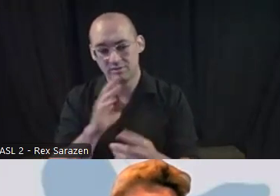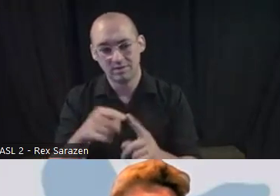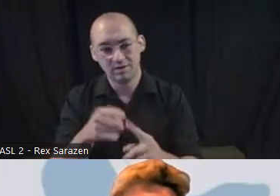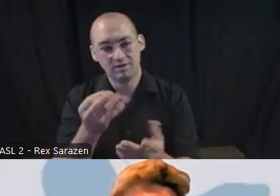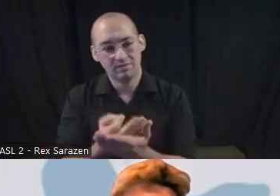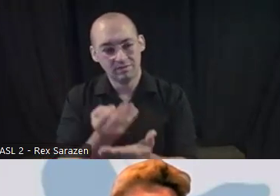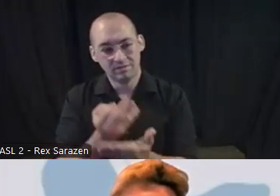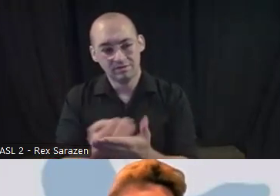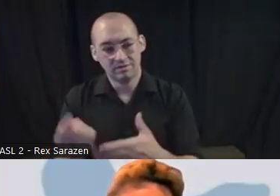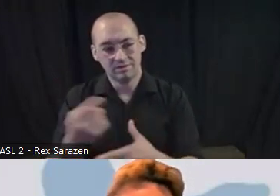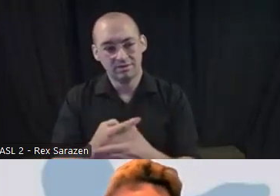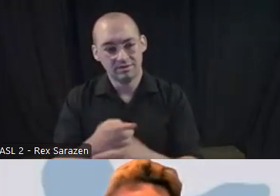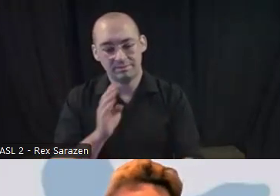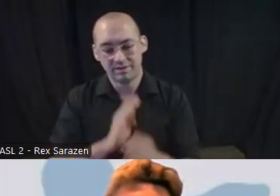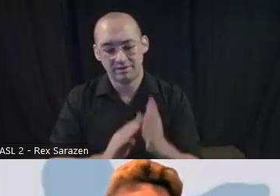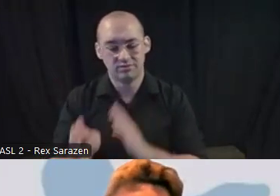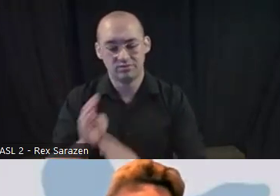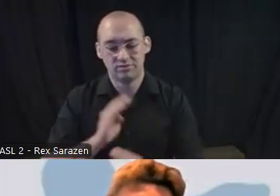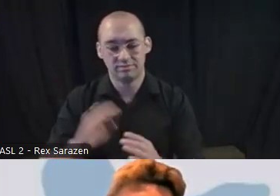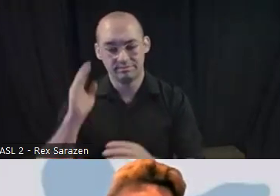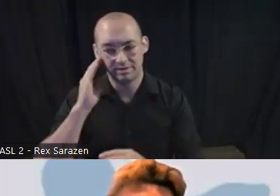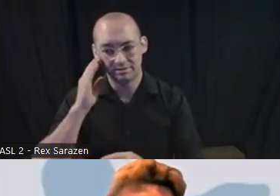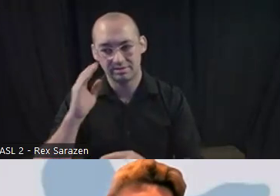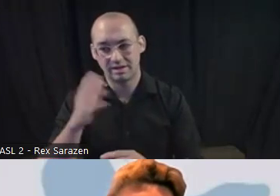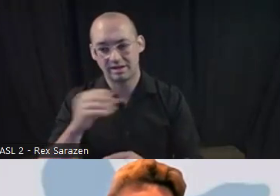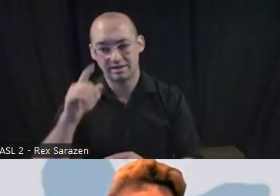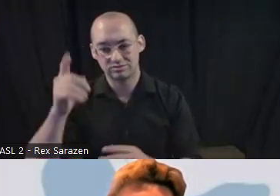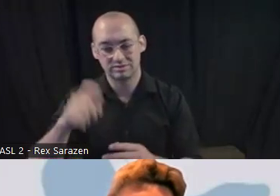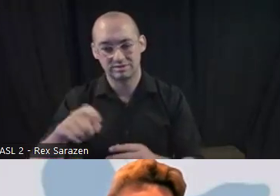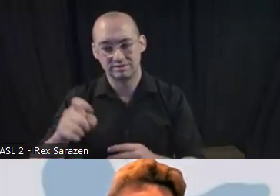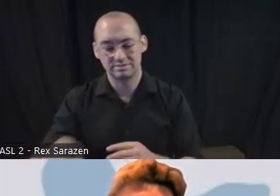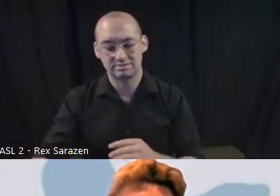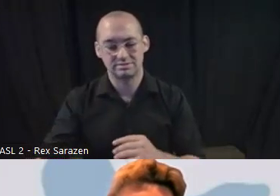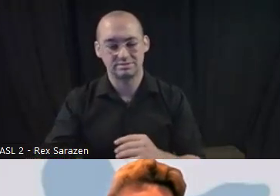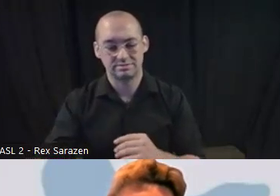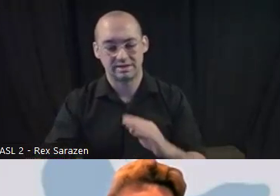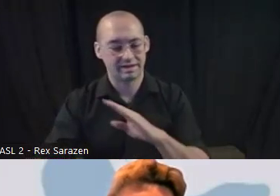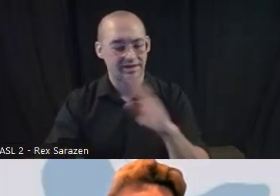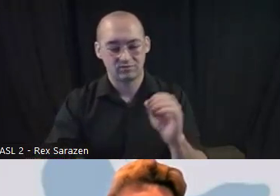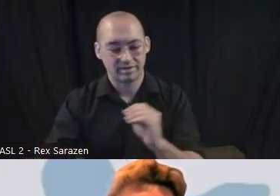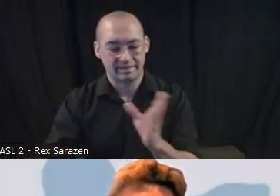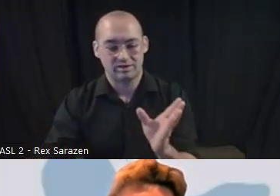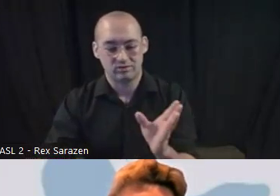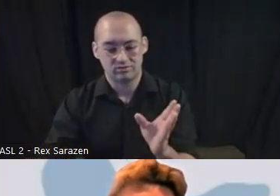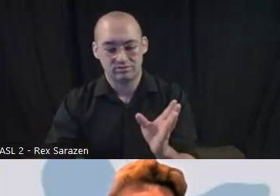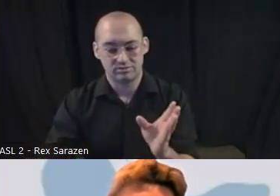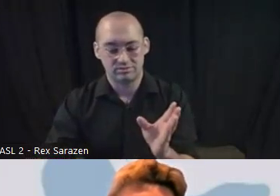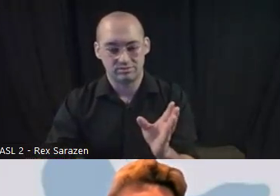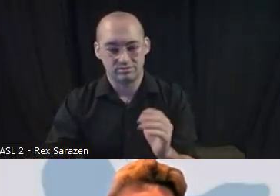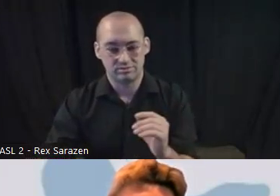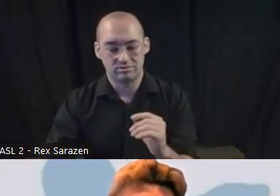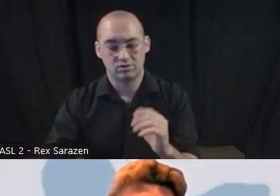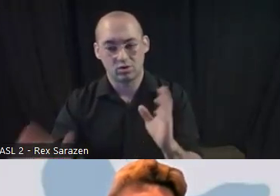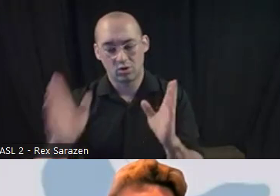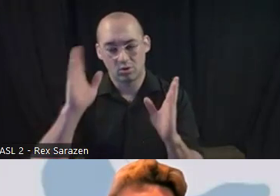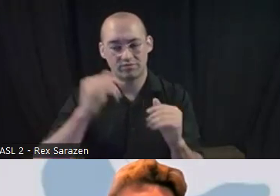with significant behavioral, cognitive, and intellectual needs, but it's never clear about the IGD community. So hopefully going forward, I've been on